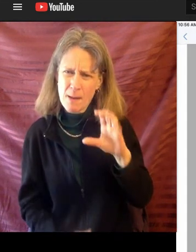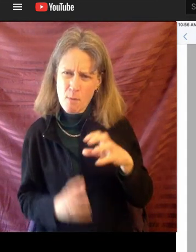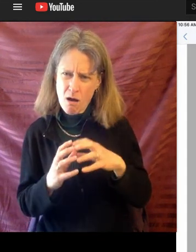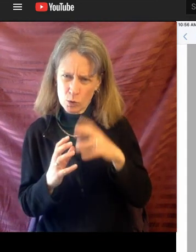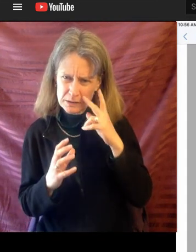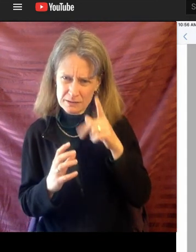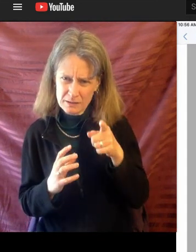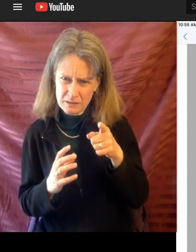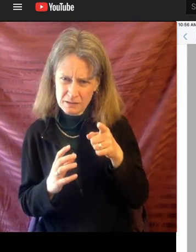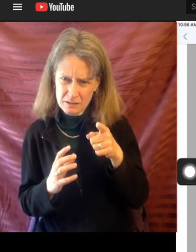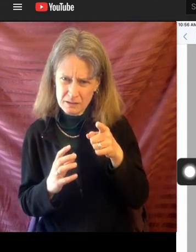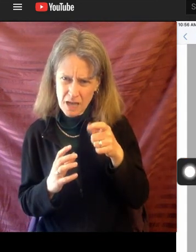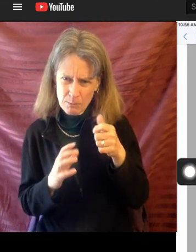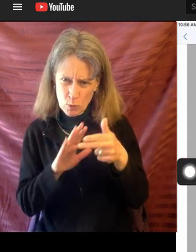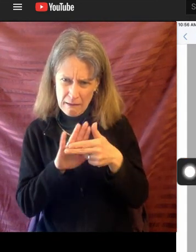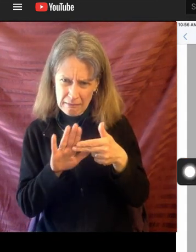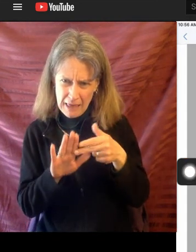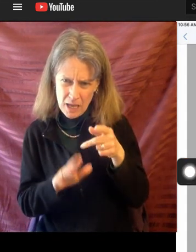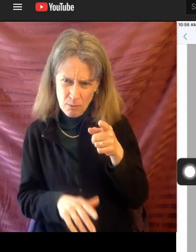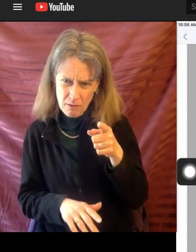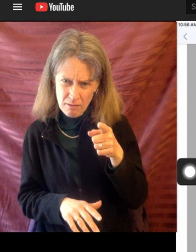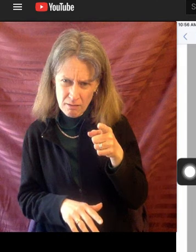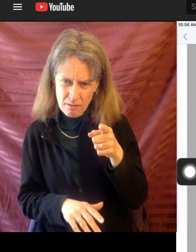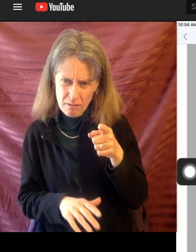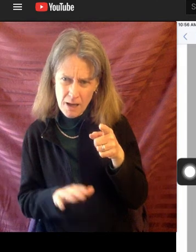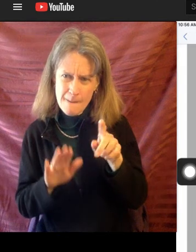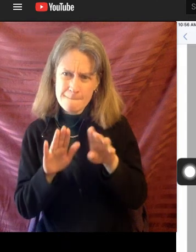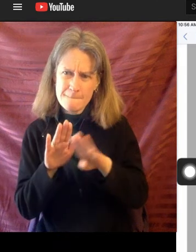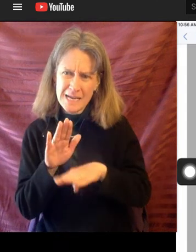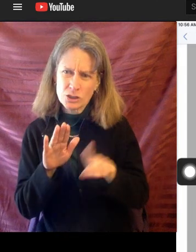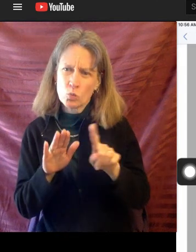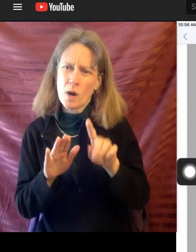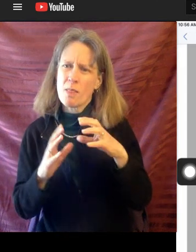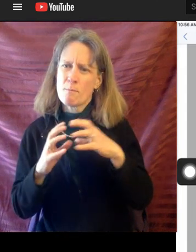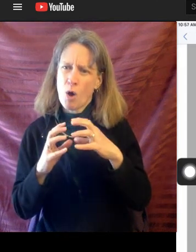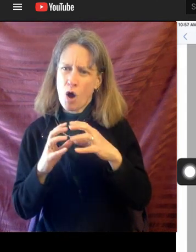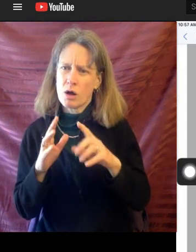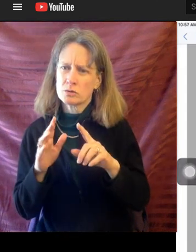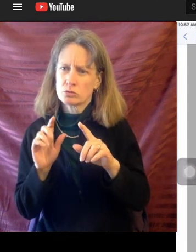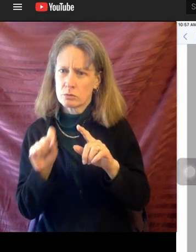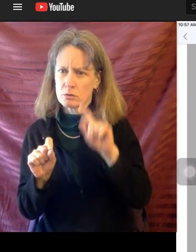I'm going to try to label my points based on where the balls are at.